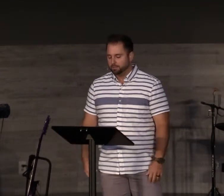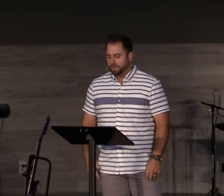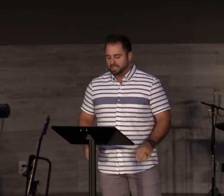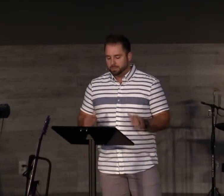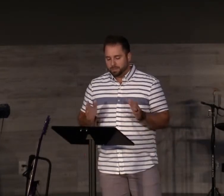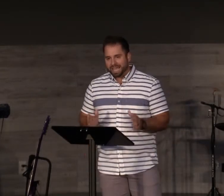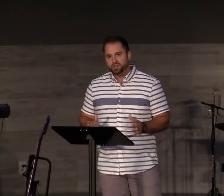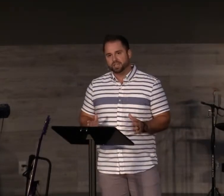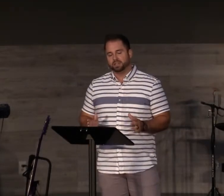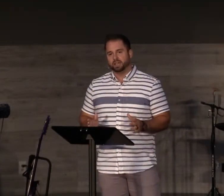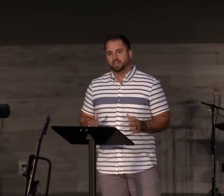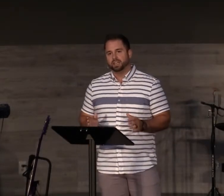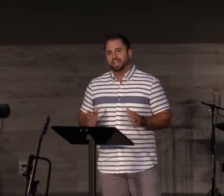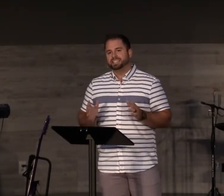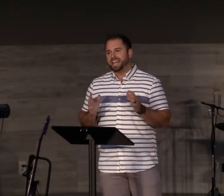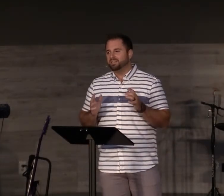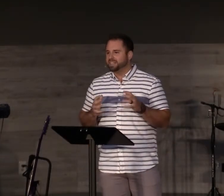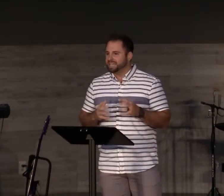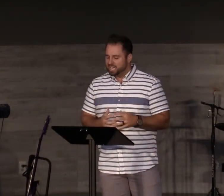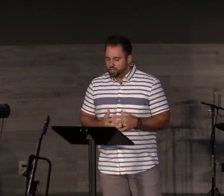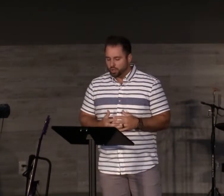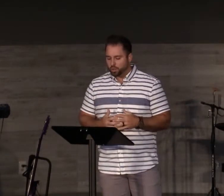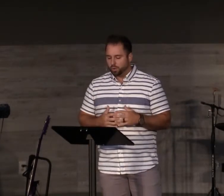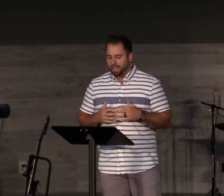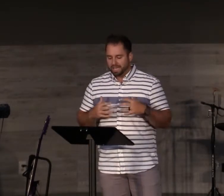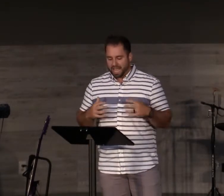long-tempered. To be patient, then, it's to have this